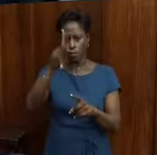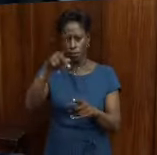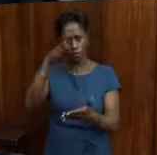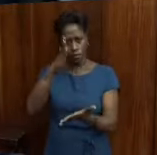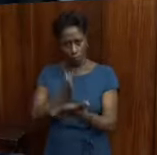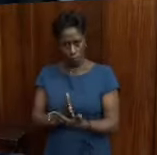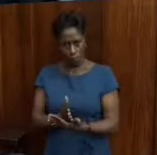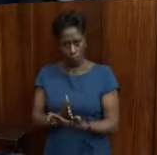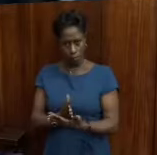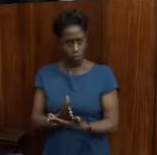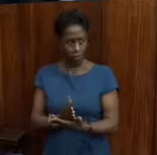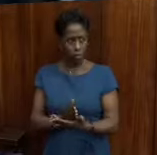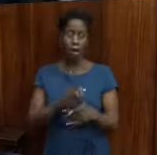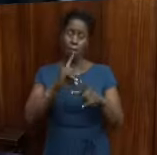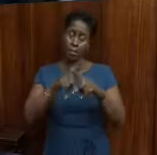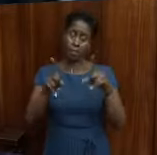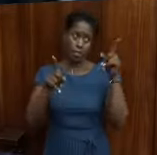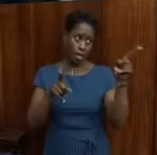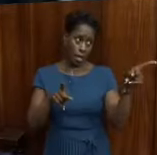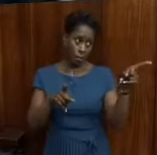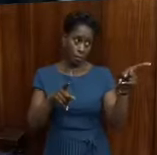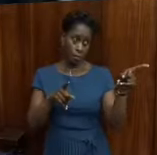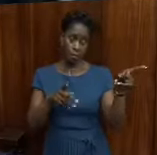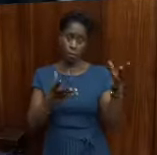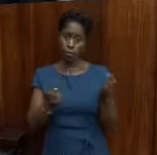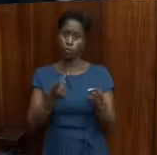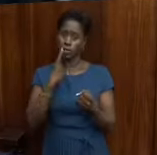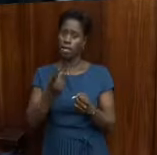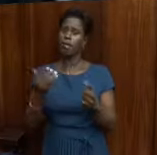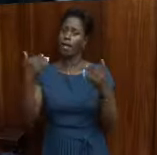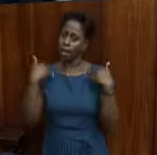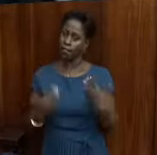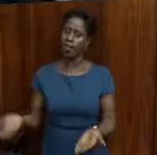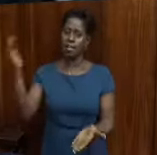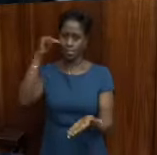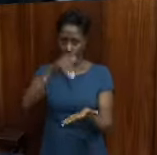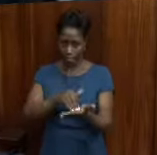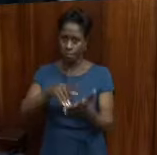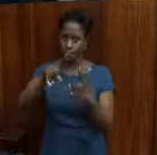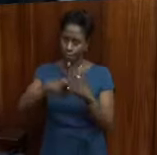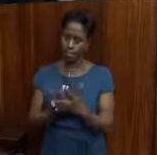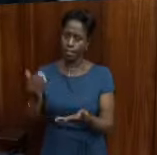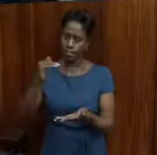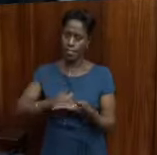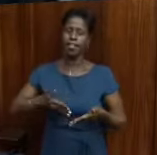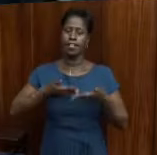I am pleased to report that we have reinstated the program